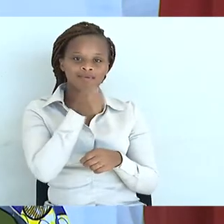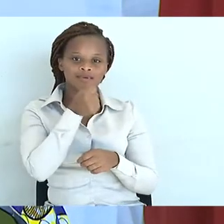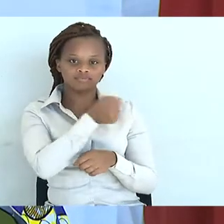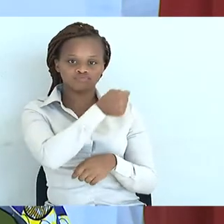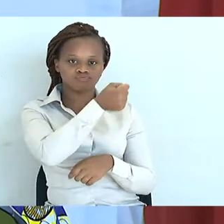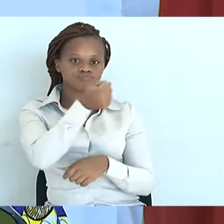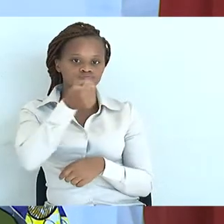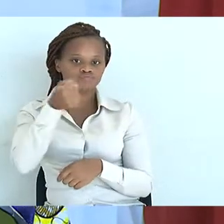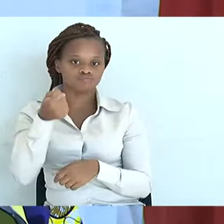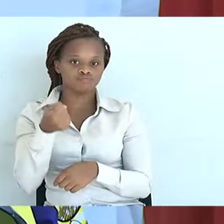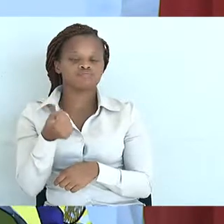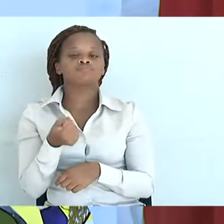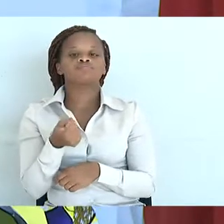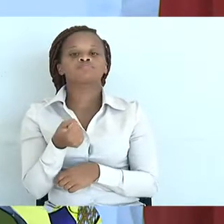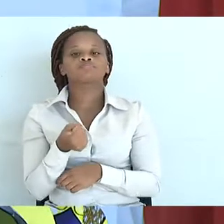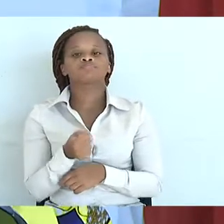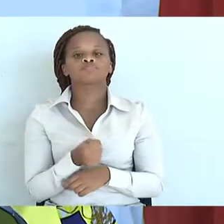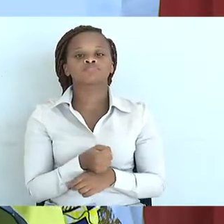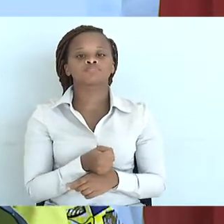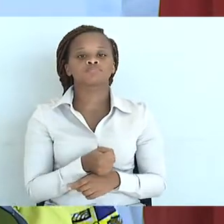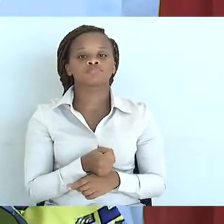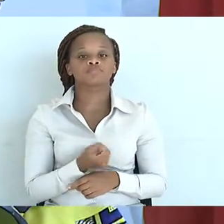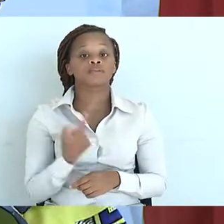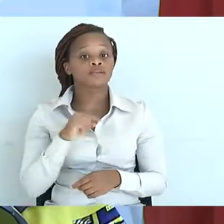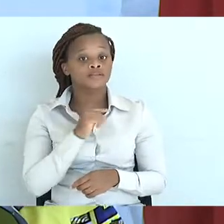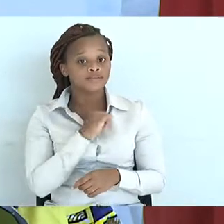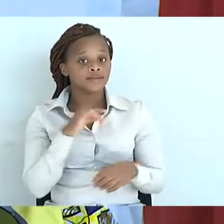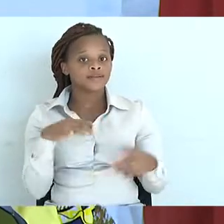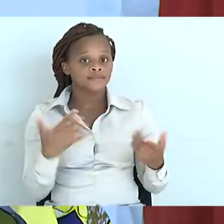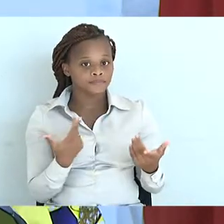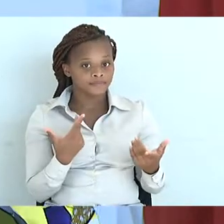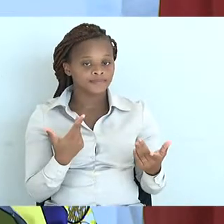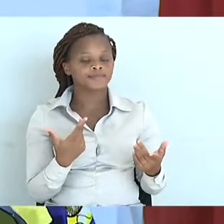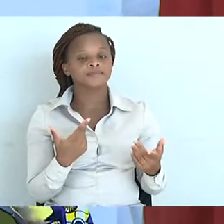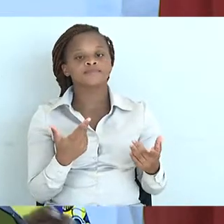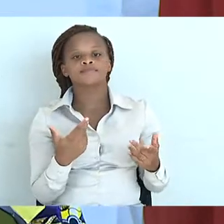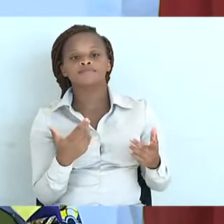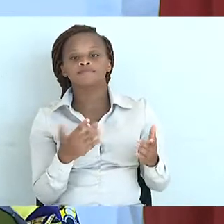as we had arranged.